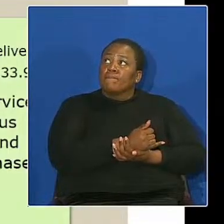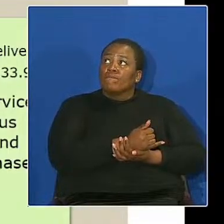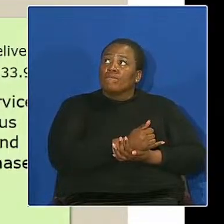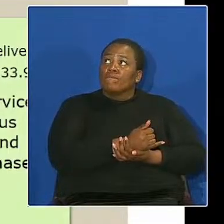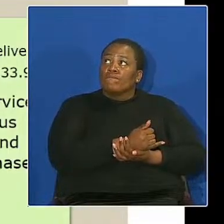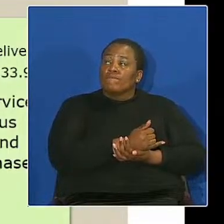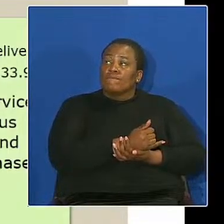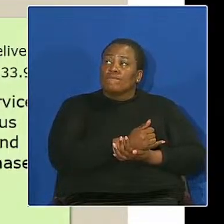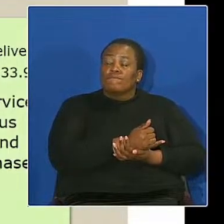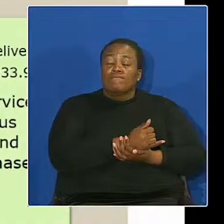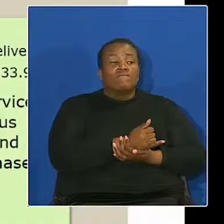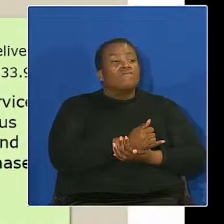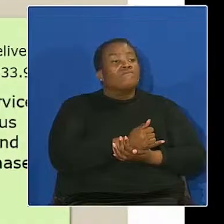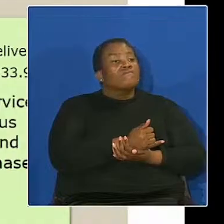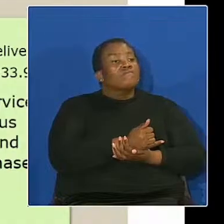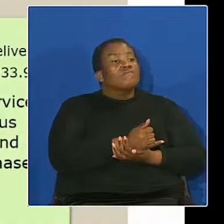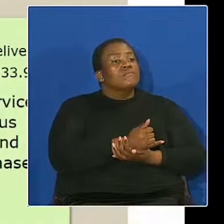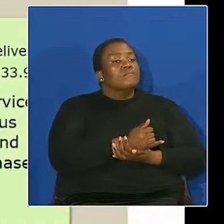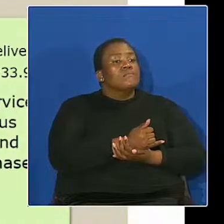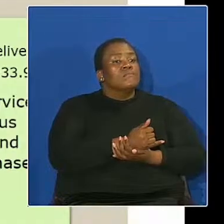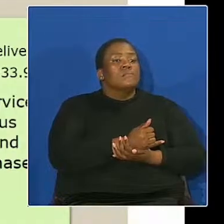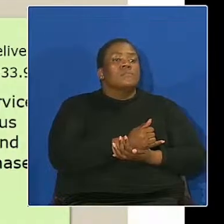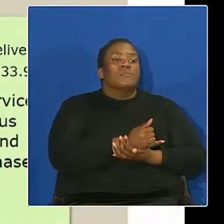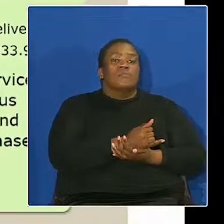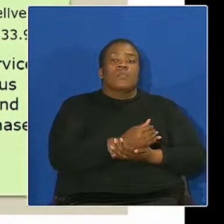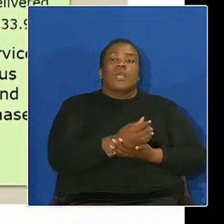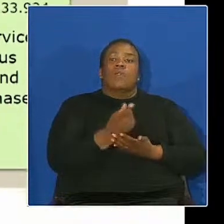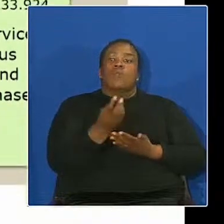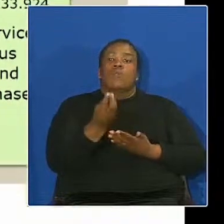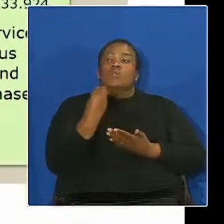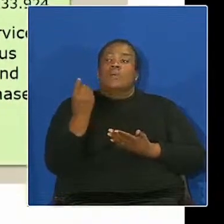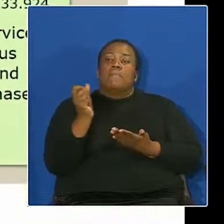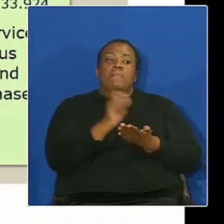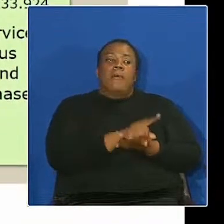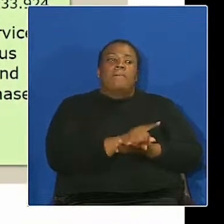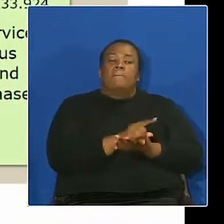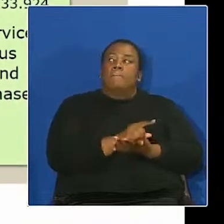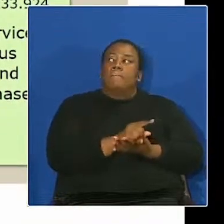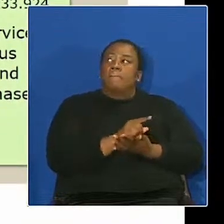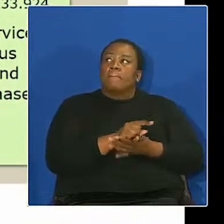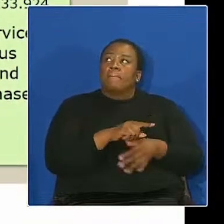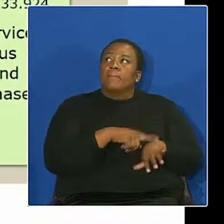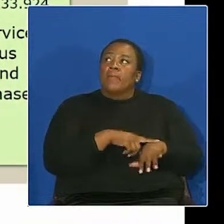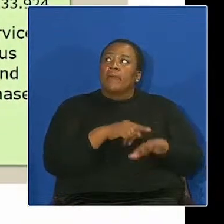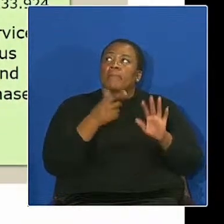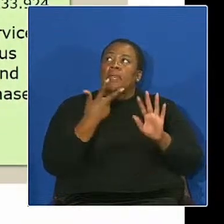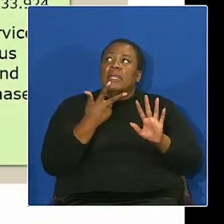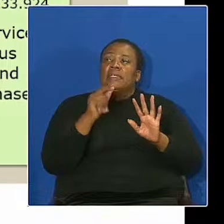Mkhotsi, which is followed by a WhatsApp message at 8:20.